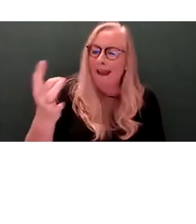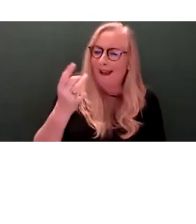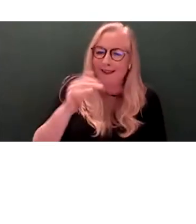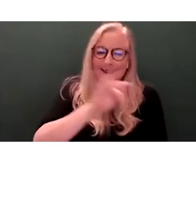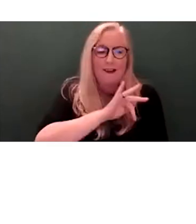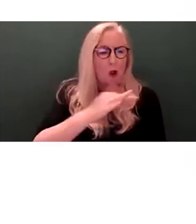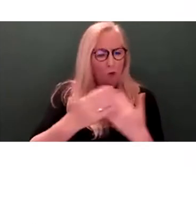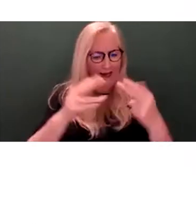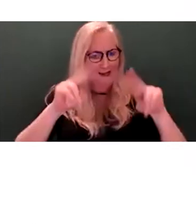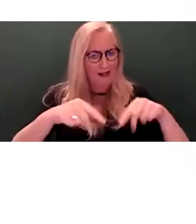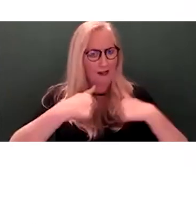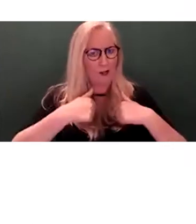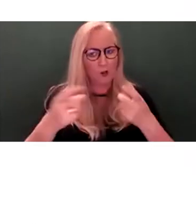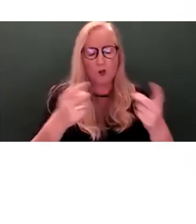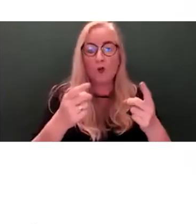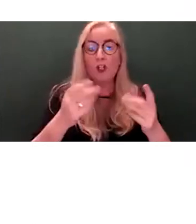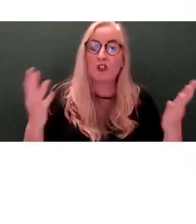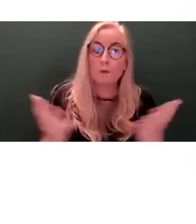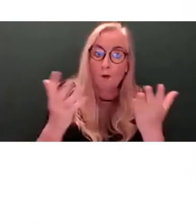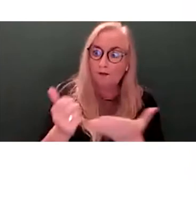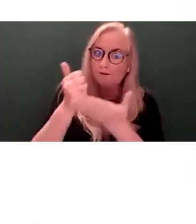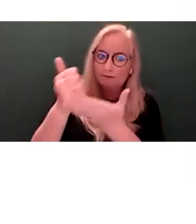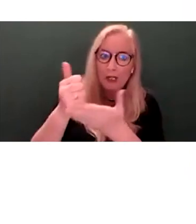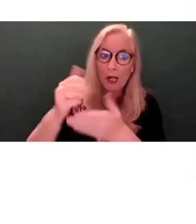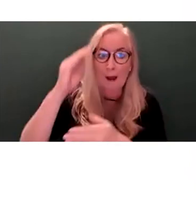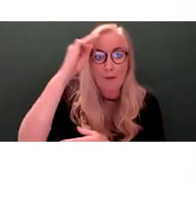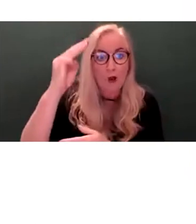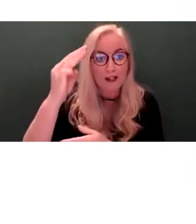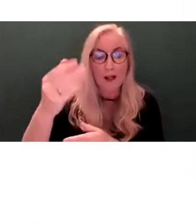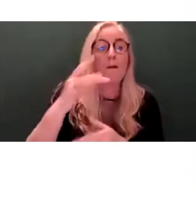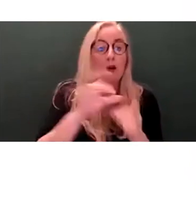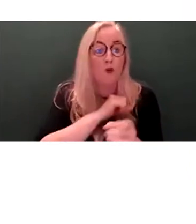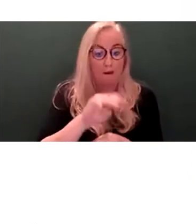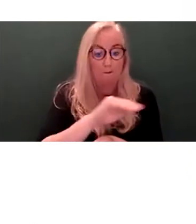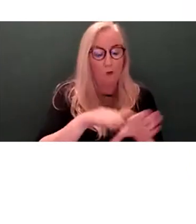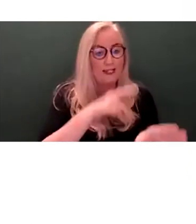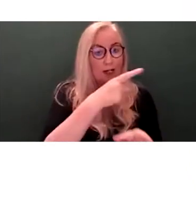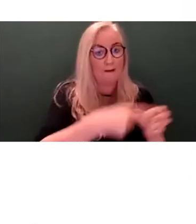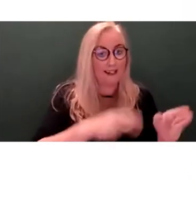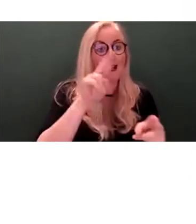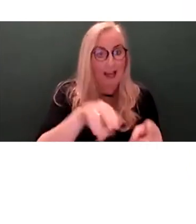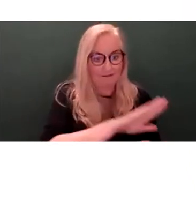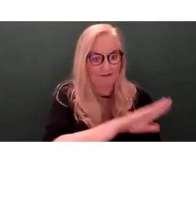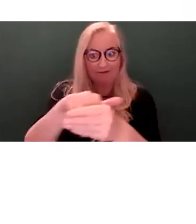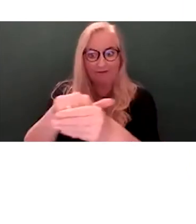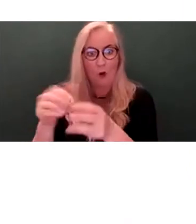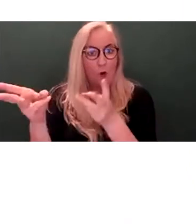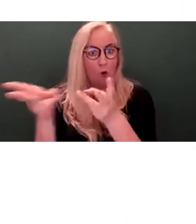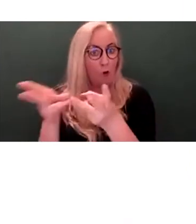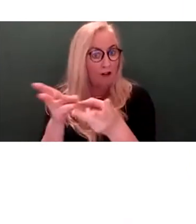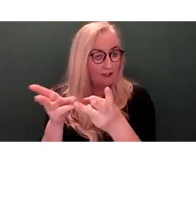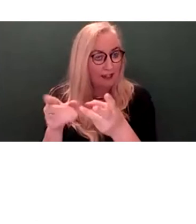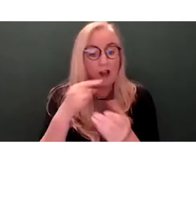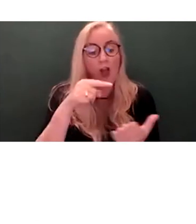can do to support and encourage employers in bringing people with disabilities into the workforce. These